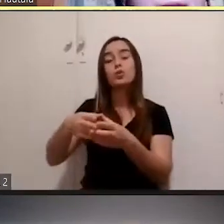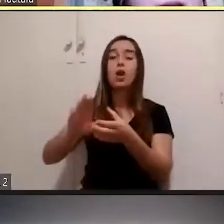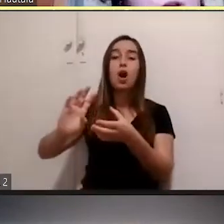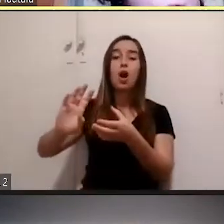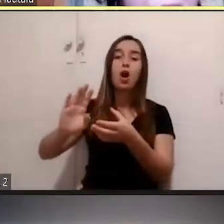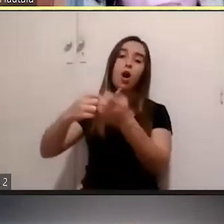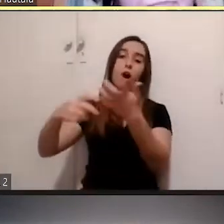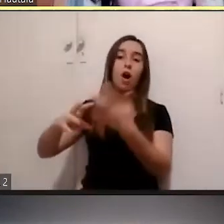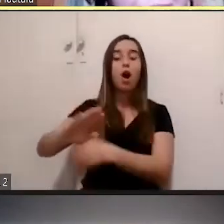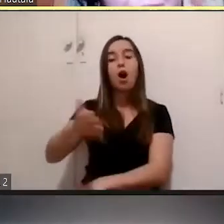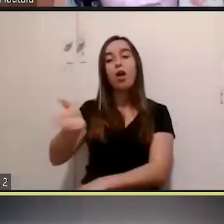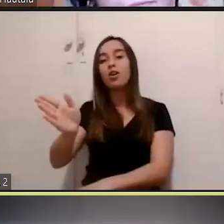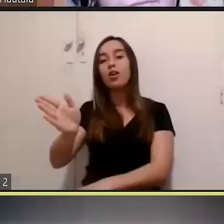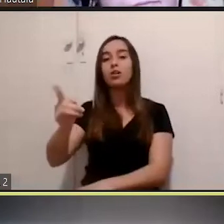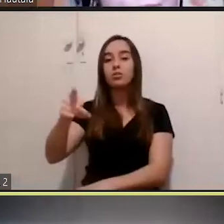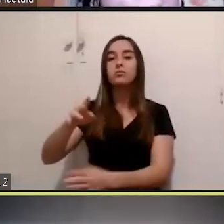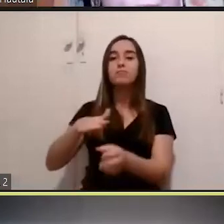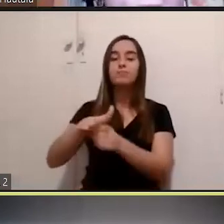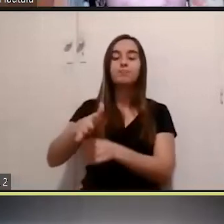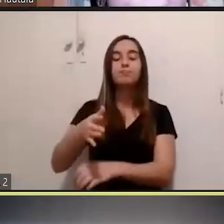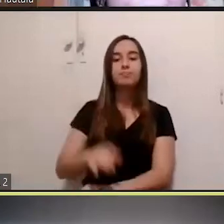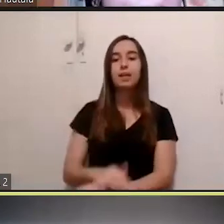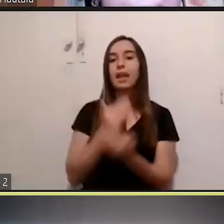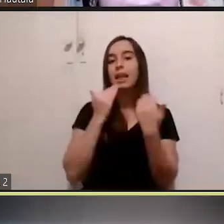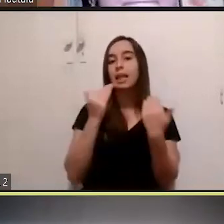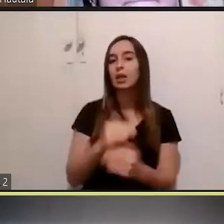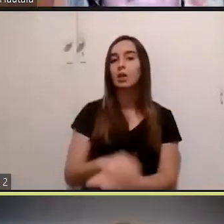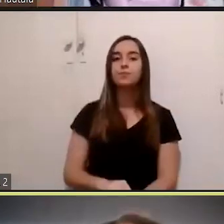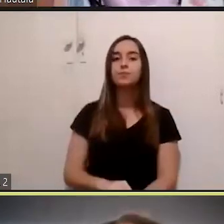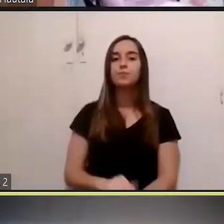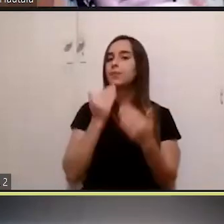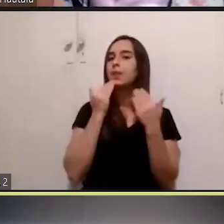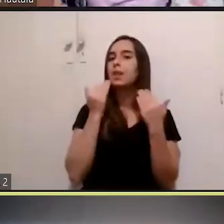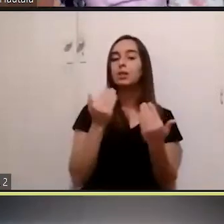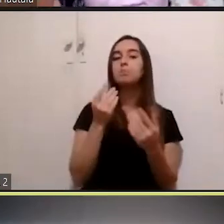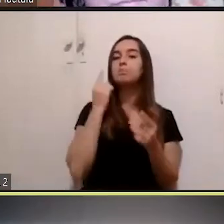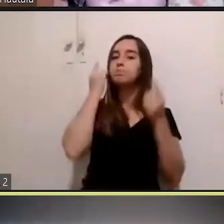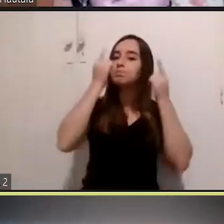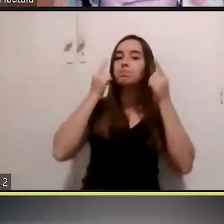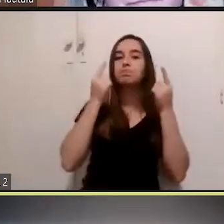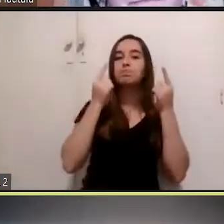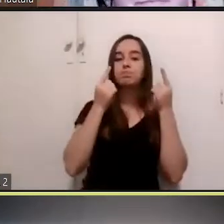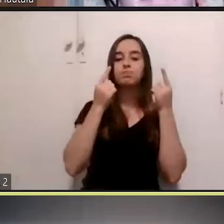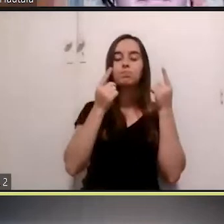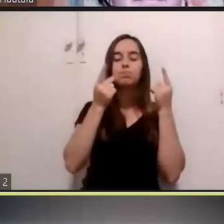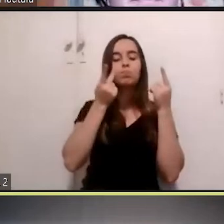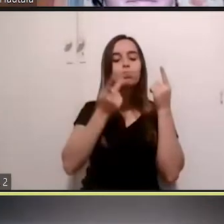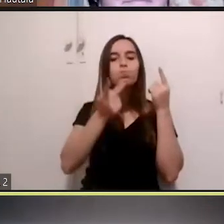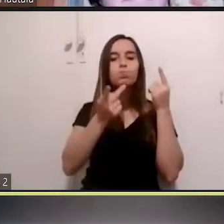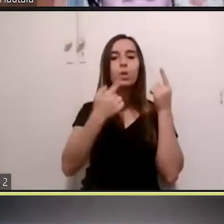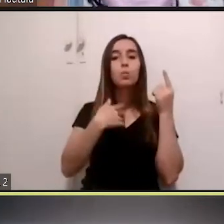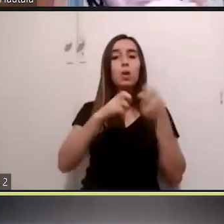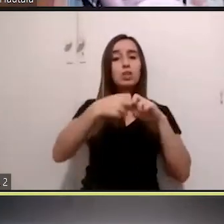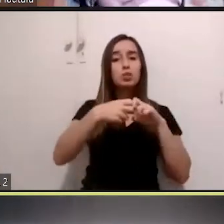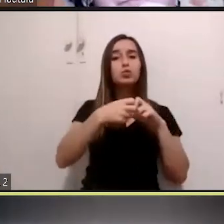Thank you. Thank you very much. Again, I think it's good to see that we're touching on many similar issues,